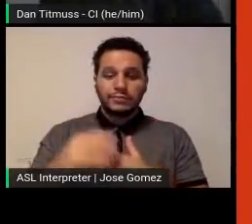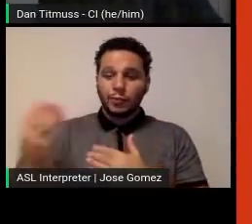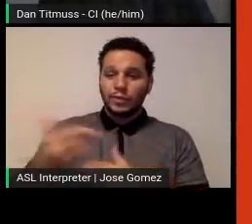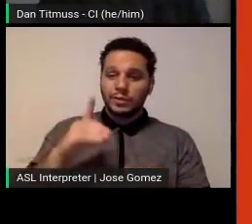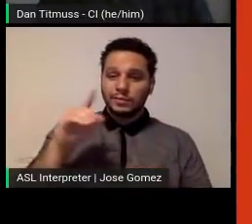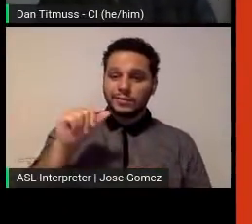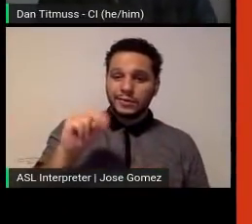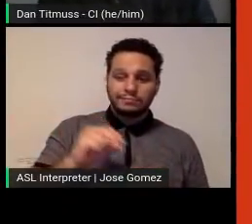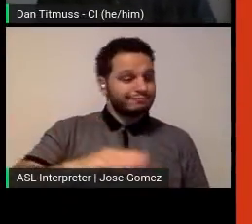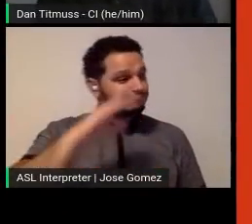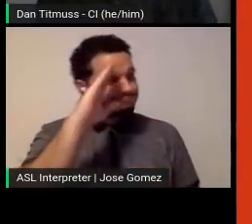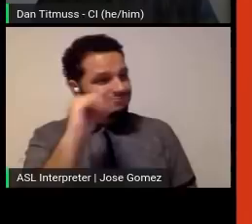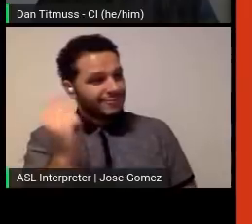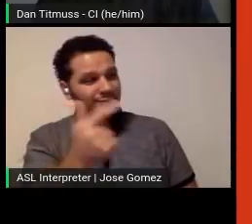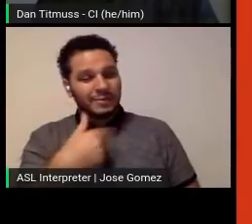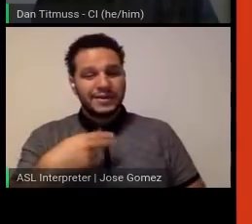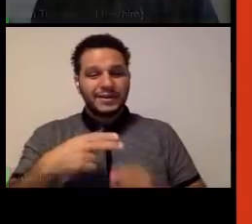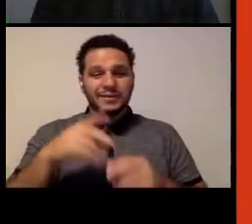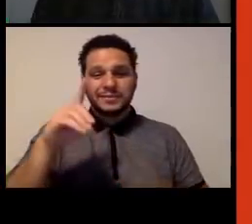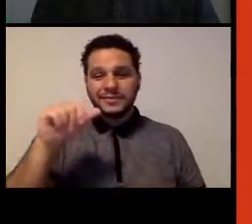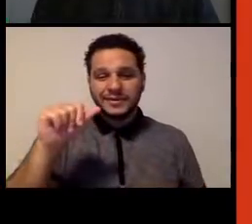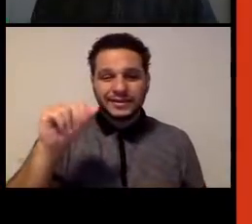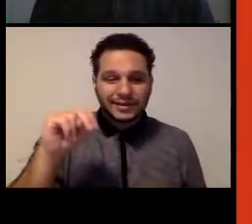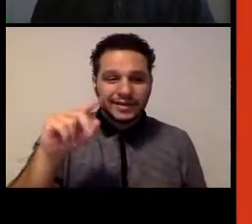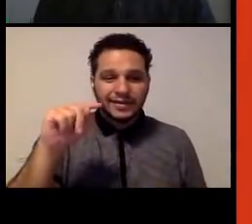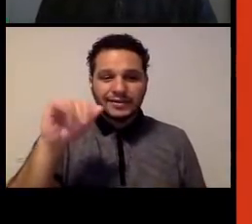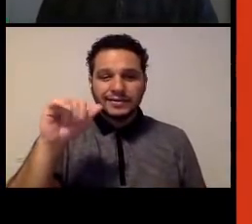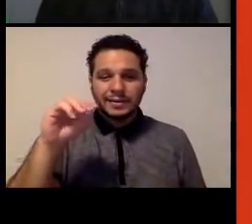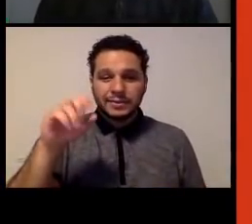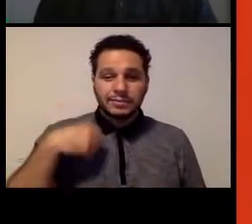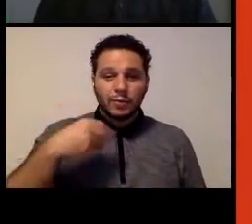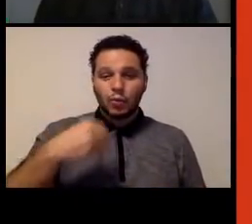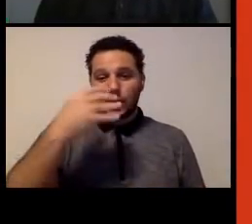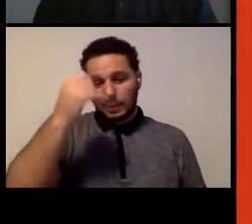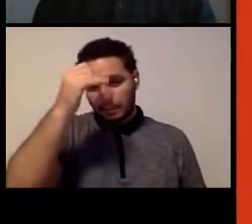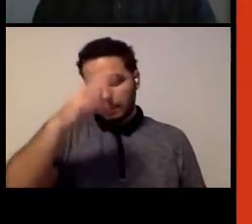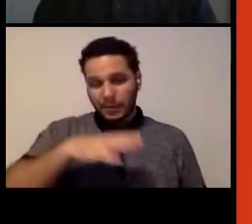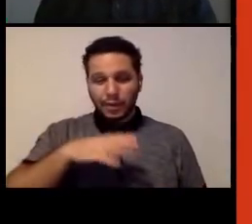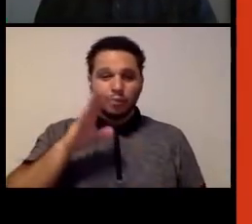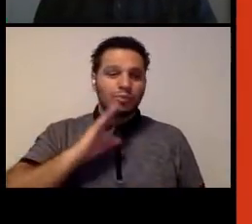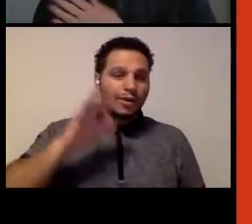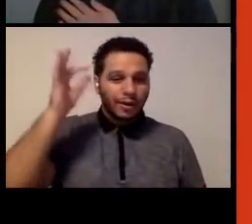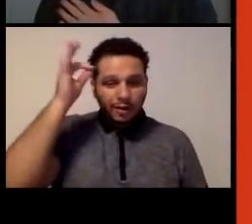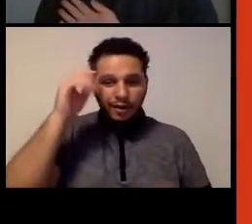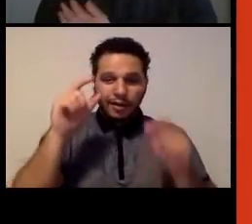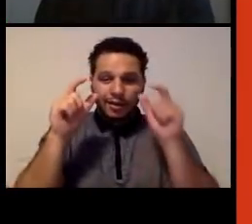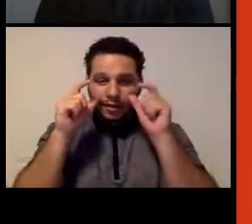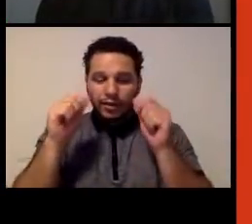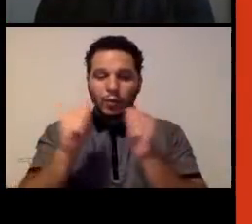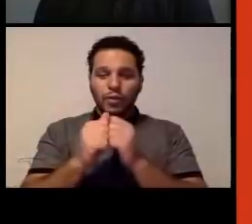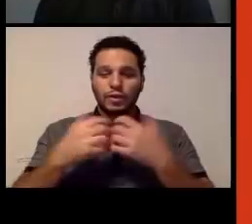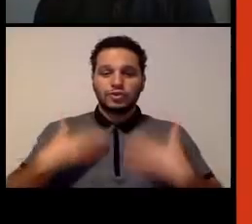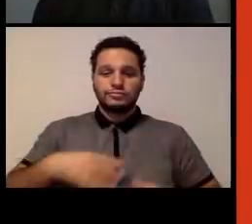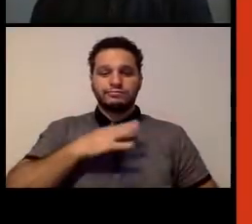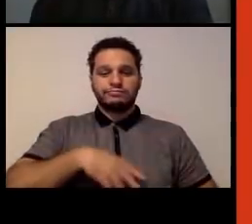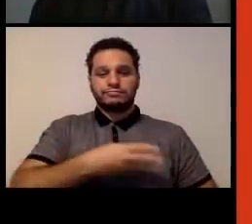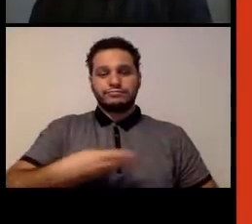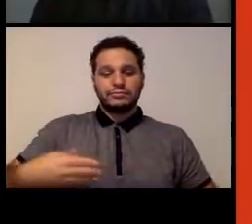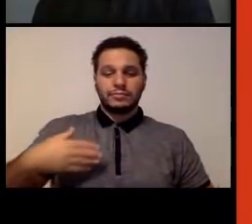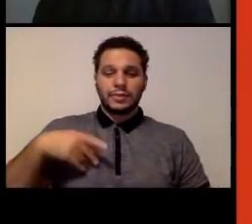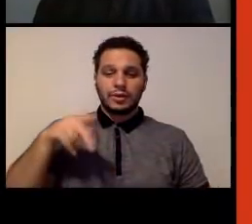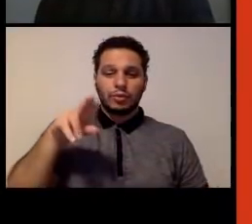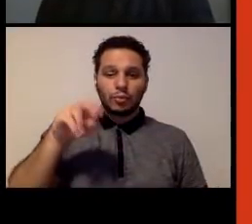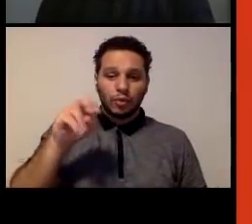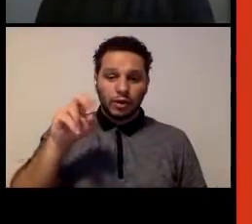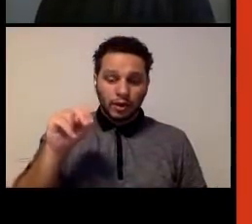going? My name is Dan Titmus. I'm a white male with brown hair and glasses, wearing a plaid shirt, and my pronouns are he,